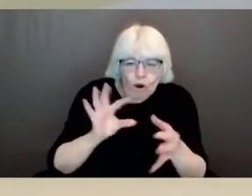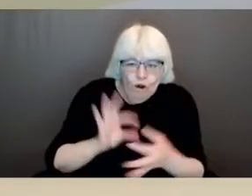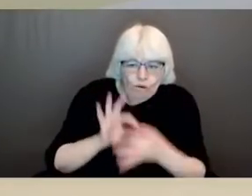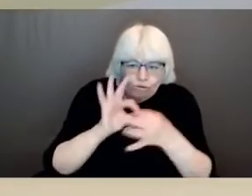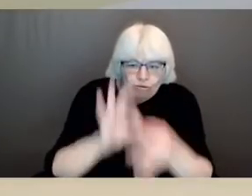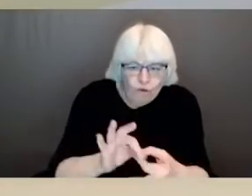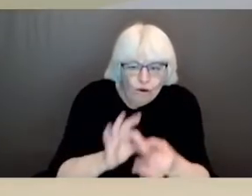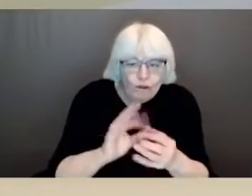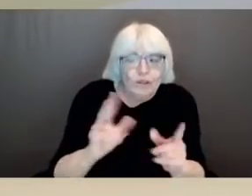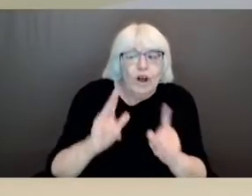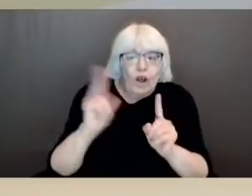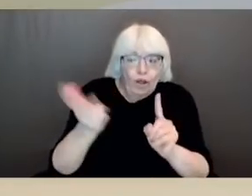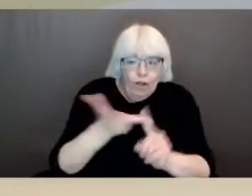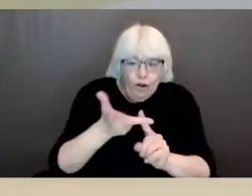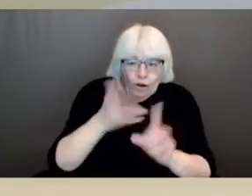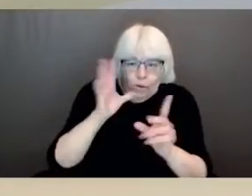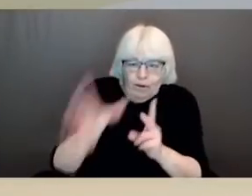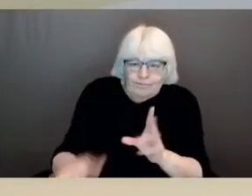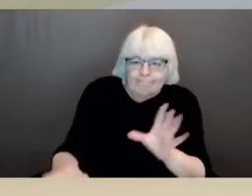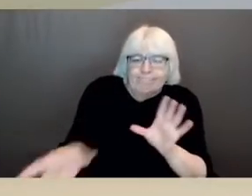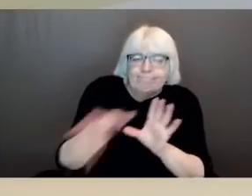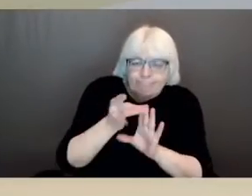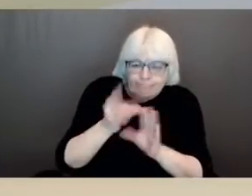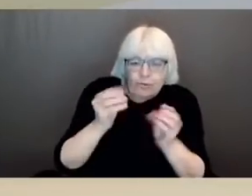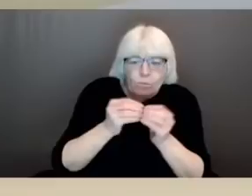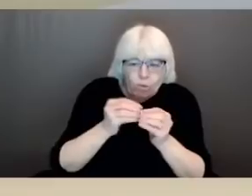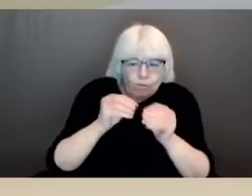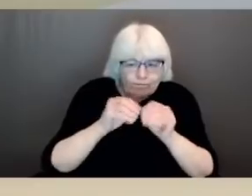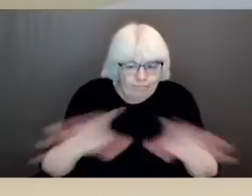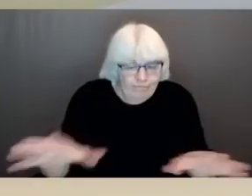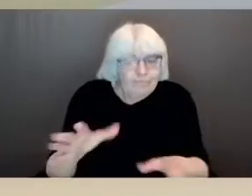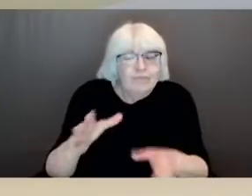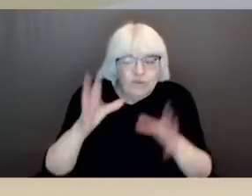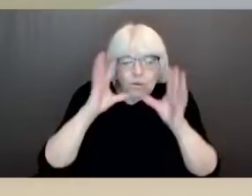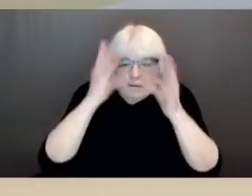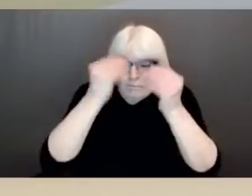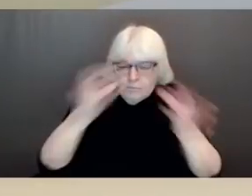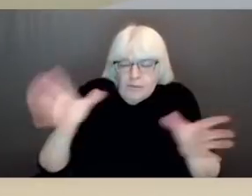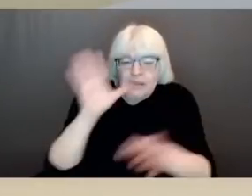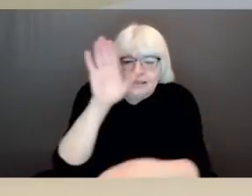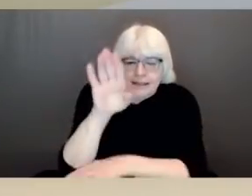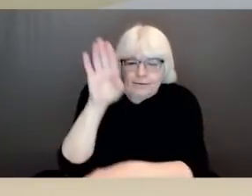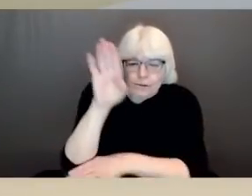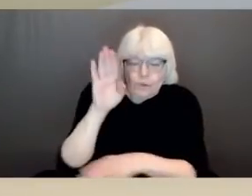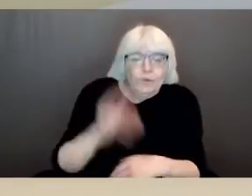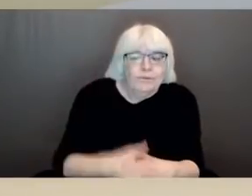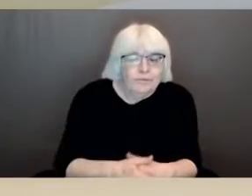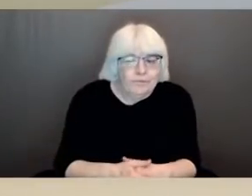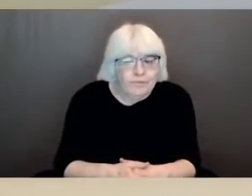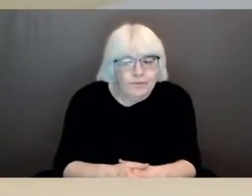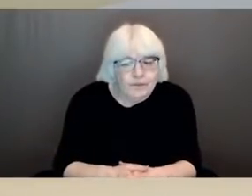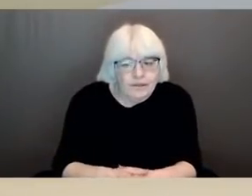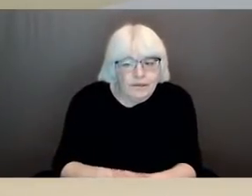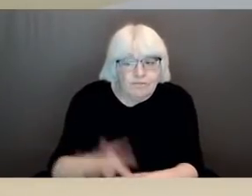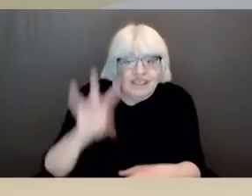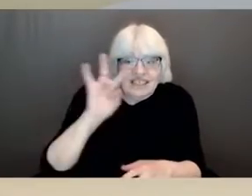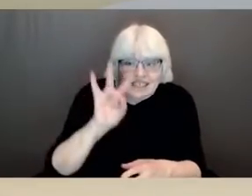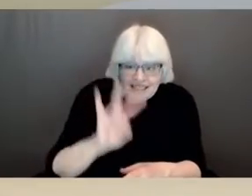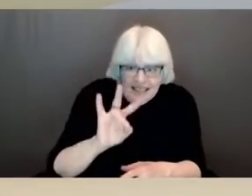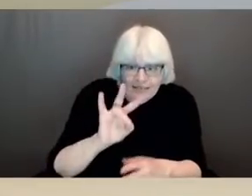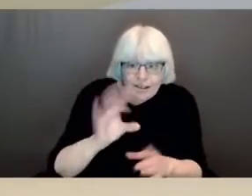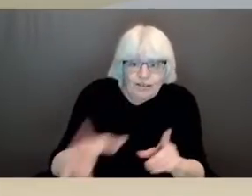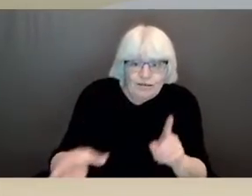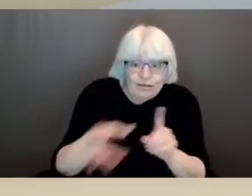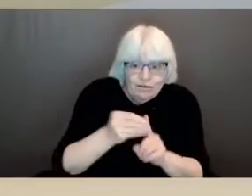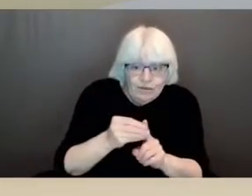later today. We currently have 7 active cases and 315 cases since the